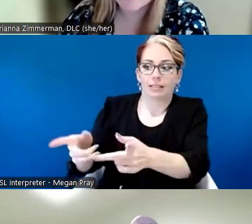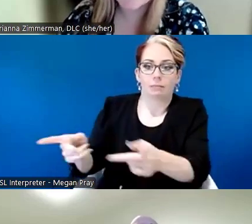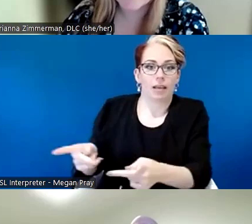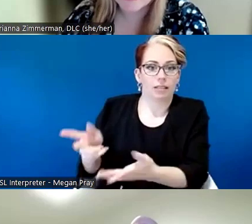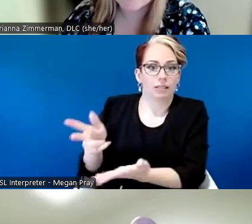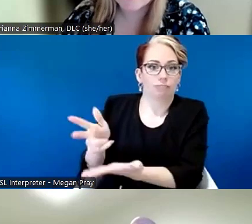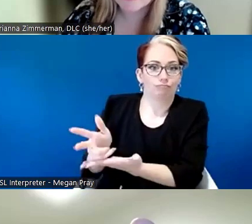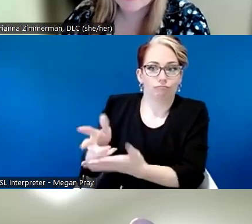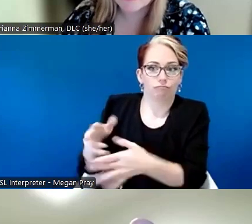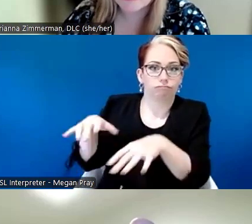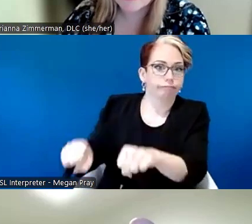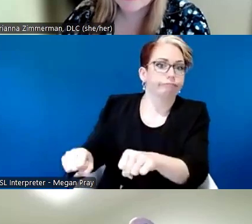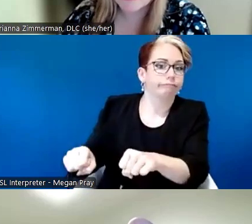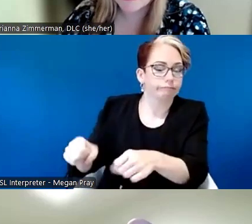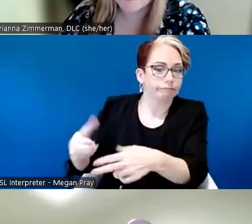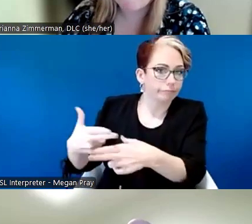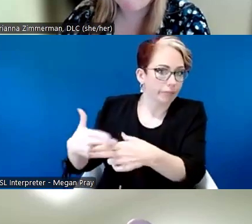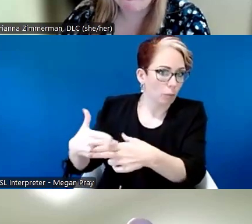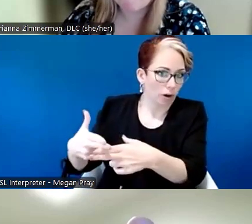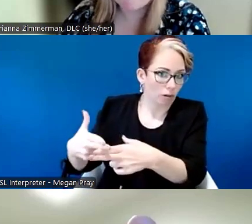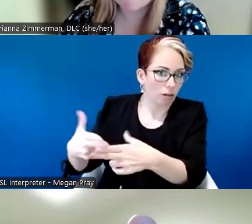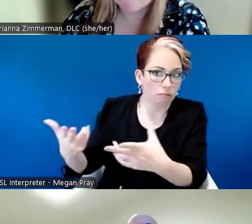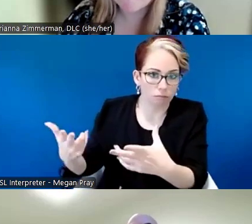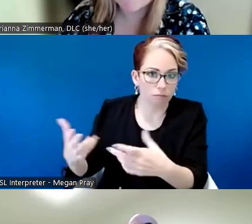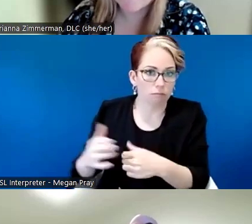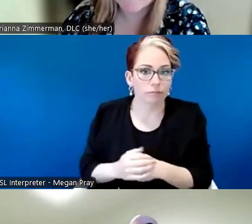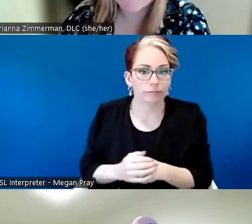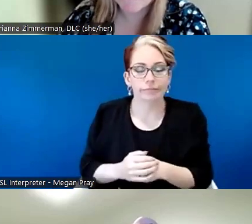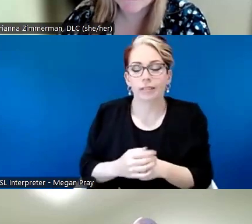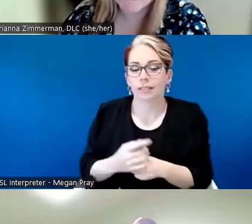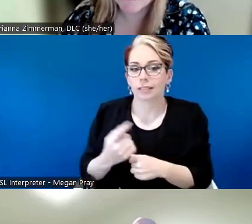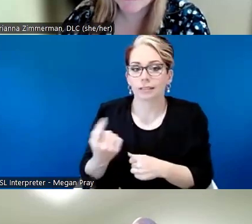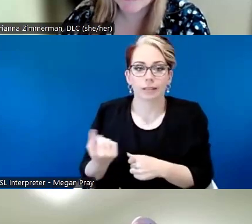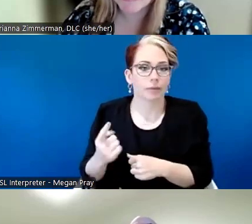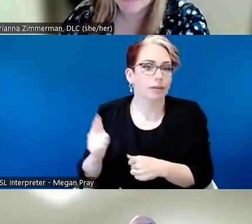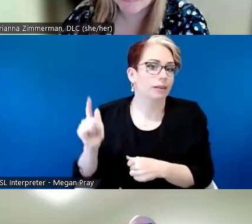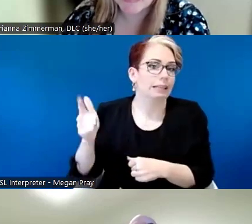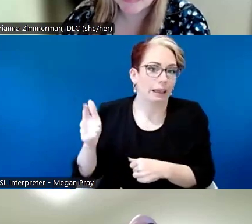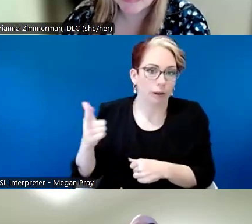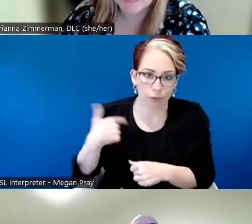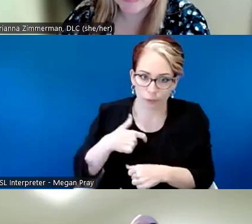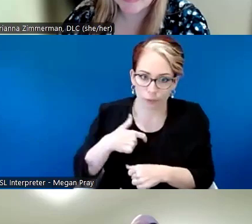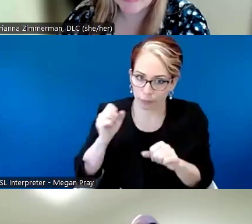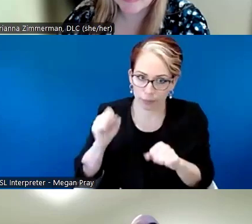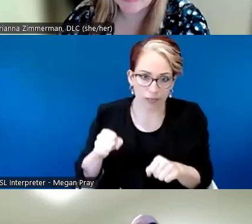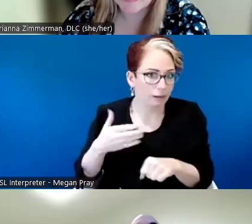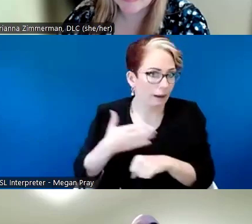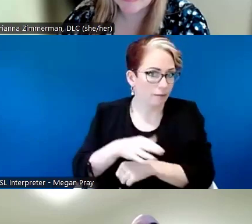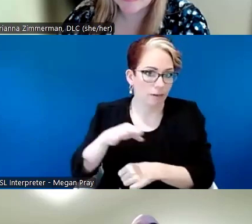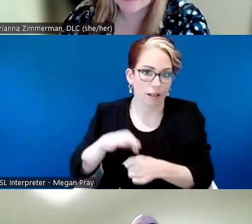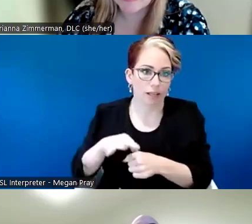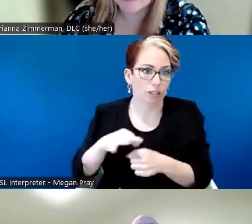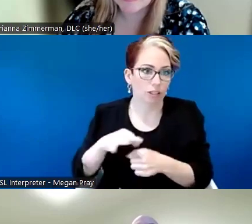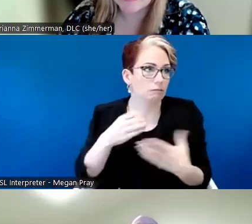at least temporarily. And it's something that we can always circle back with afterwards if we need to.